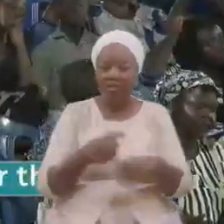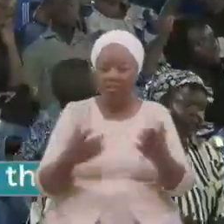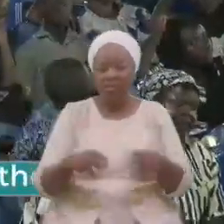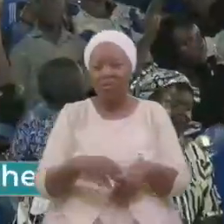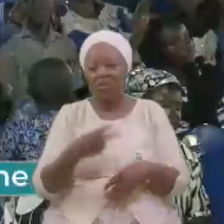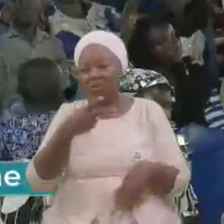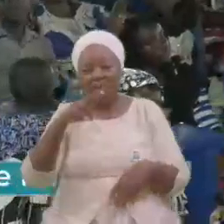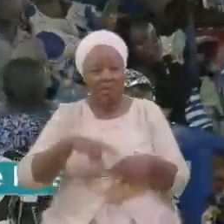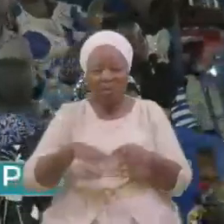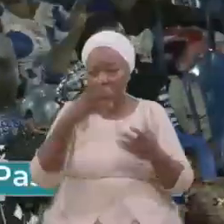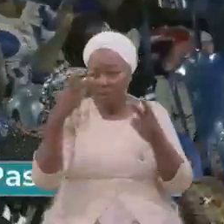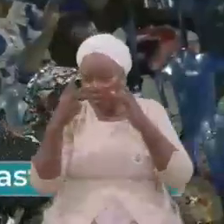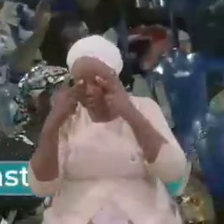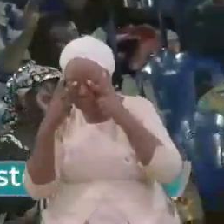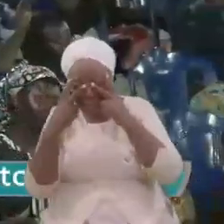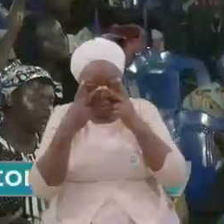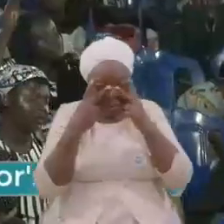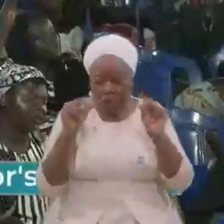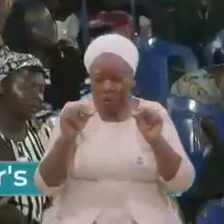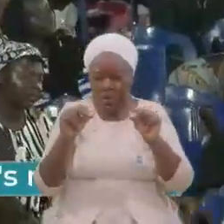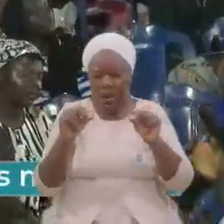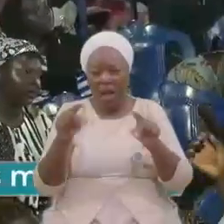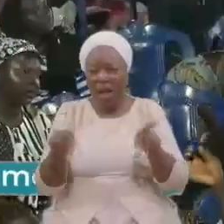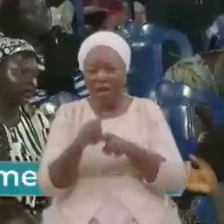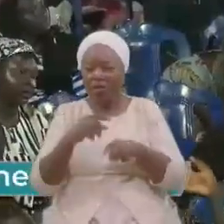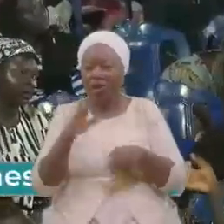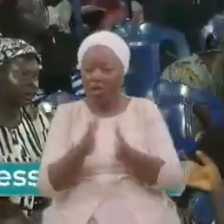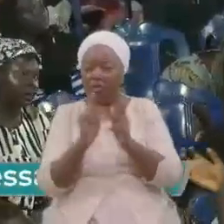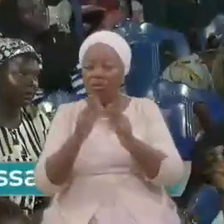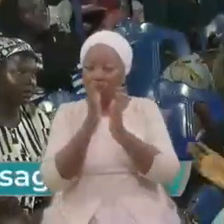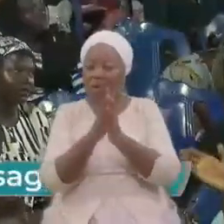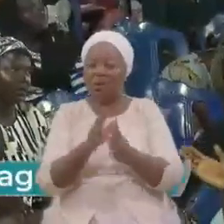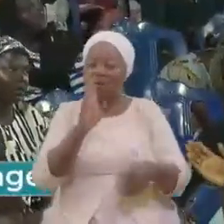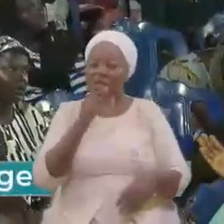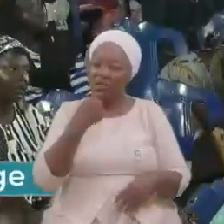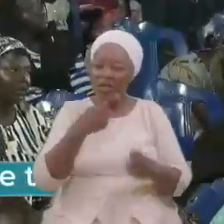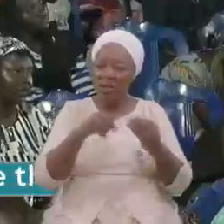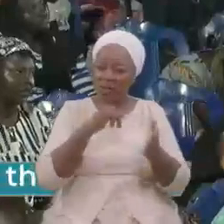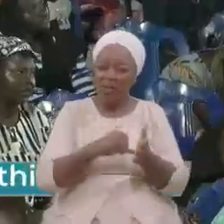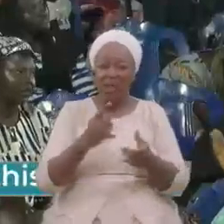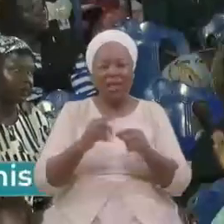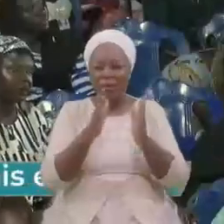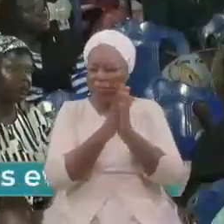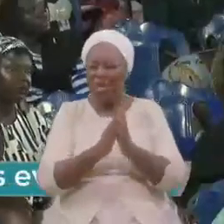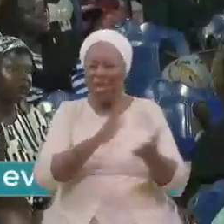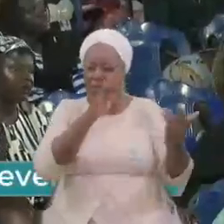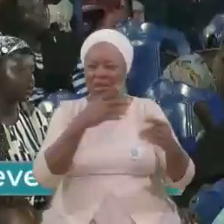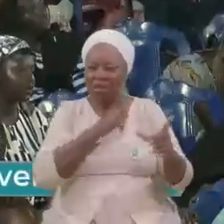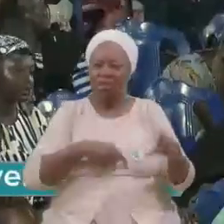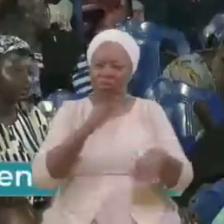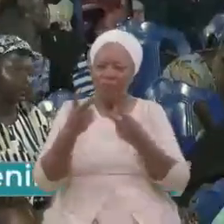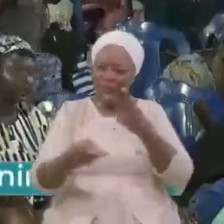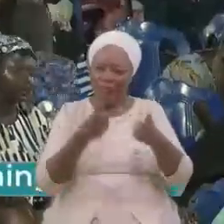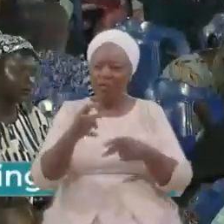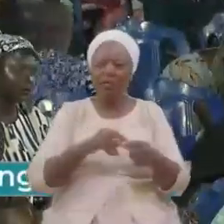problem represented here tonight that have been brought here, we never resist the prayer of the servant of God